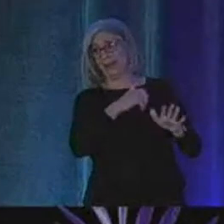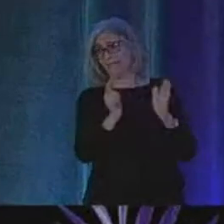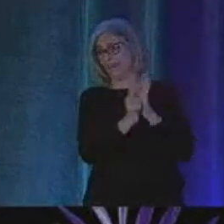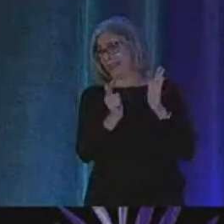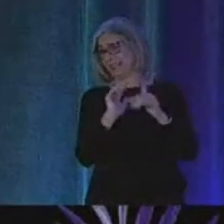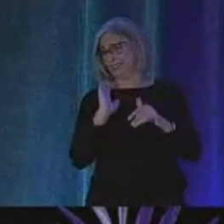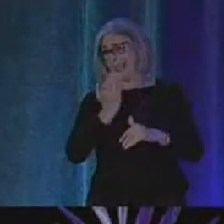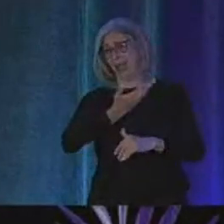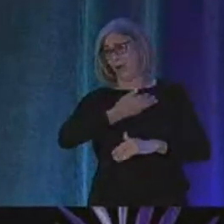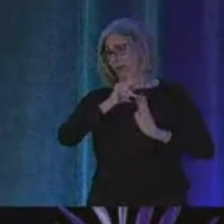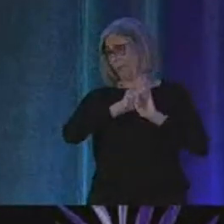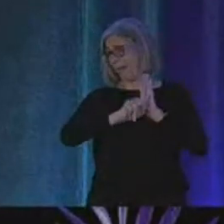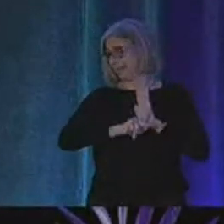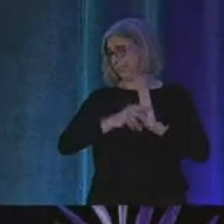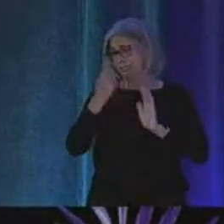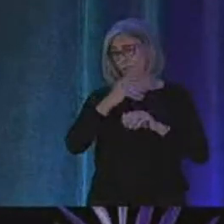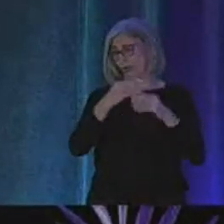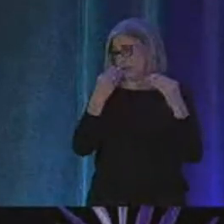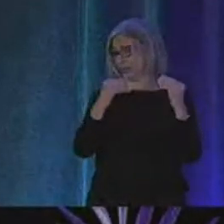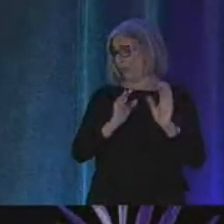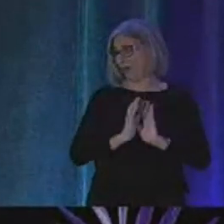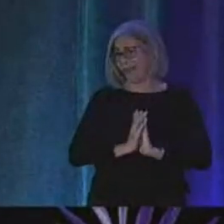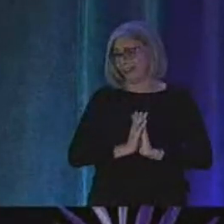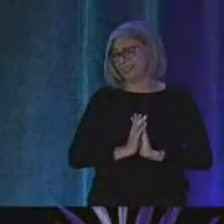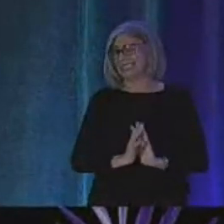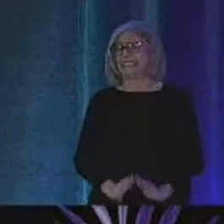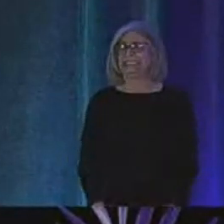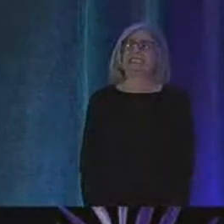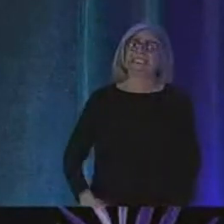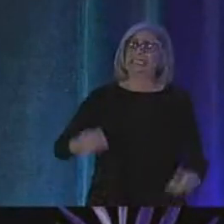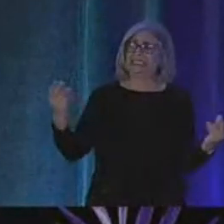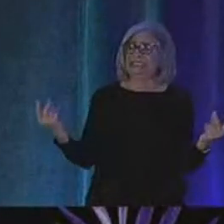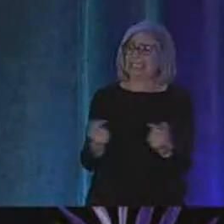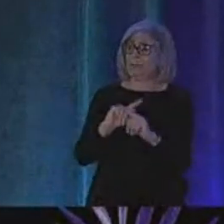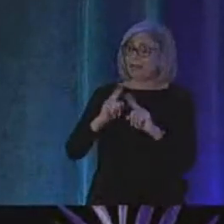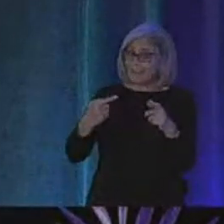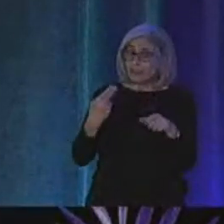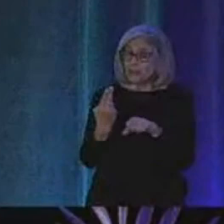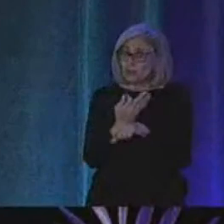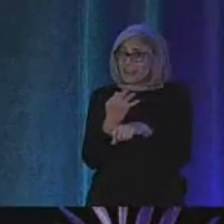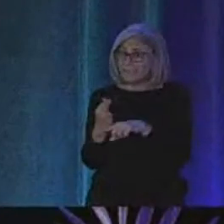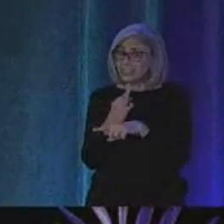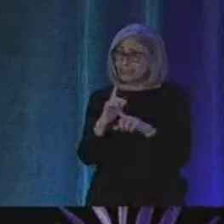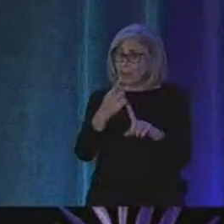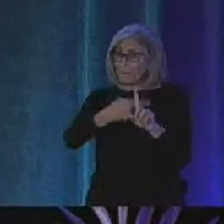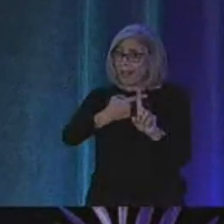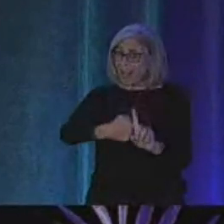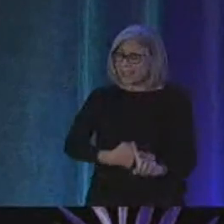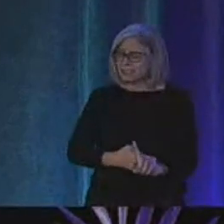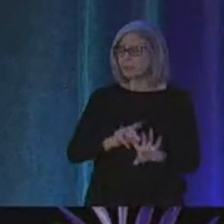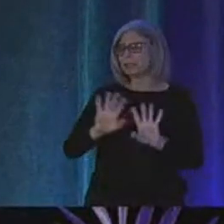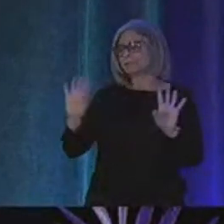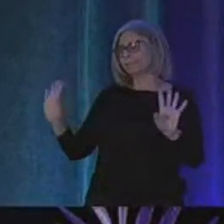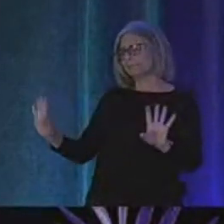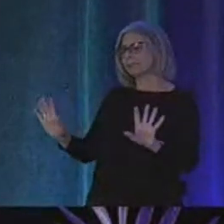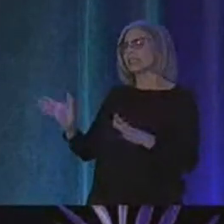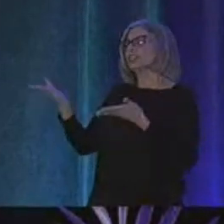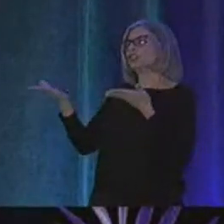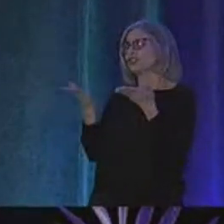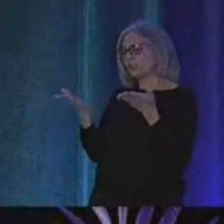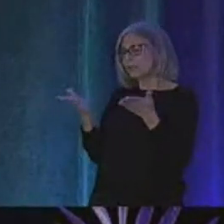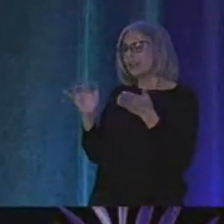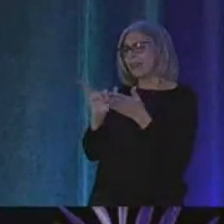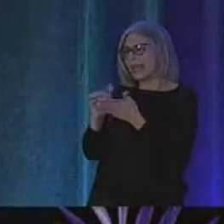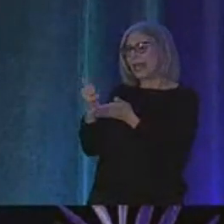our policies for the store, and you're like, that feature's been in there for months. Okay, cool. There are services that help